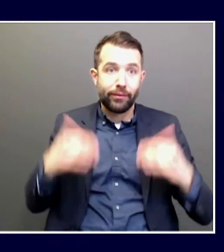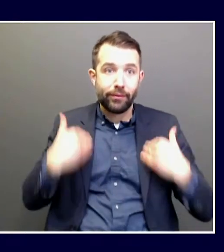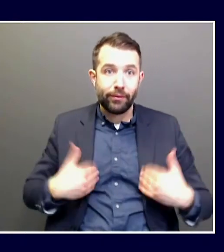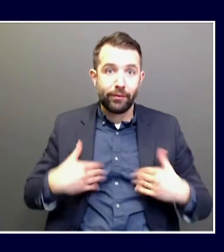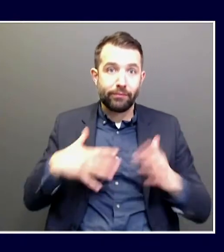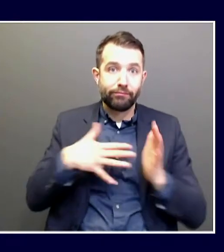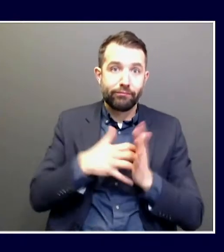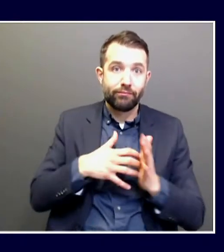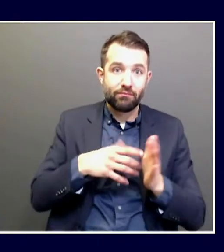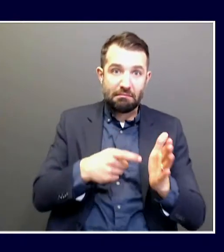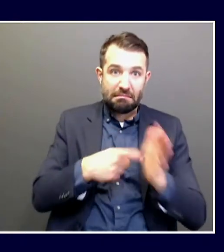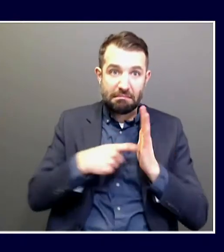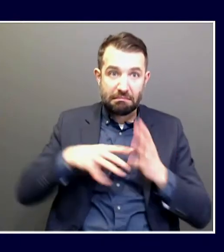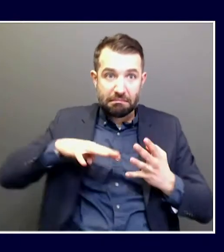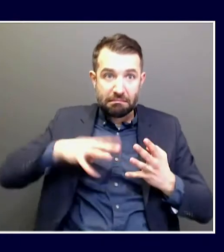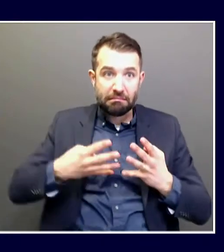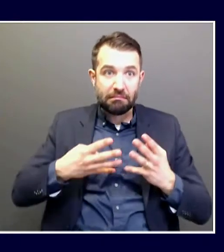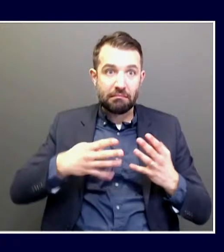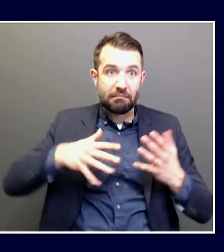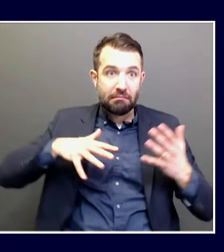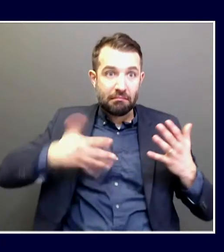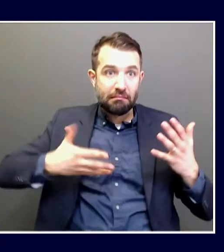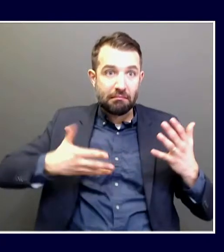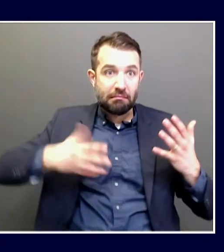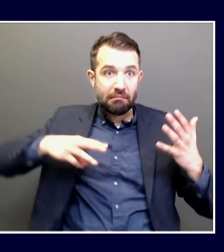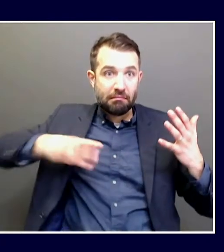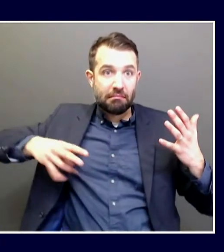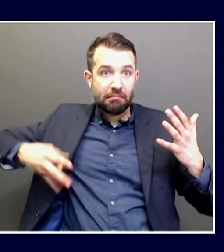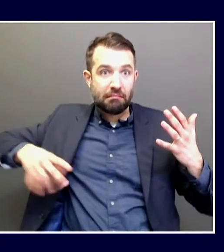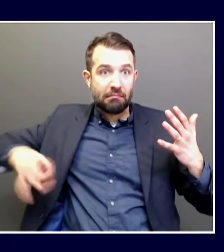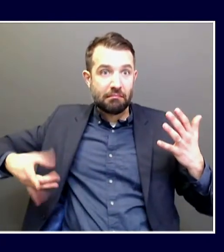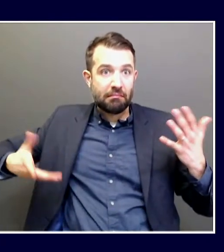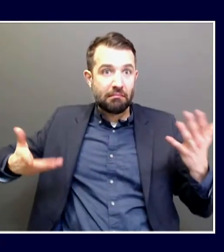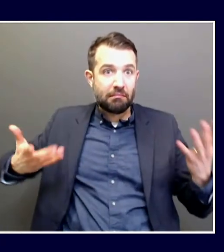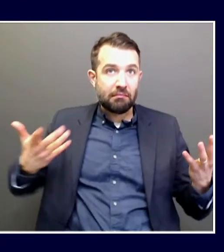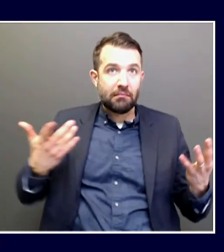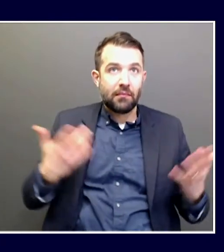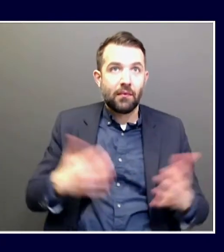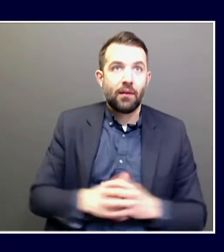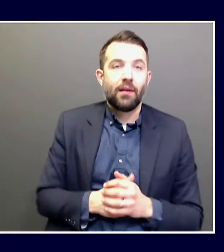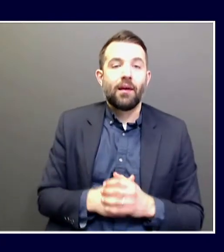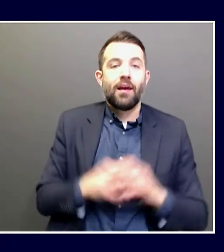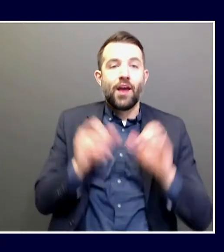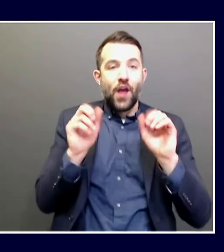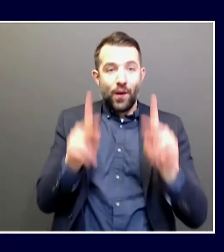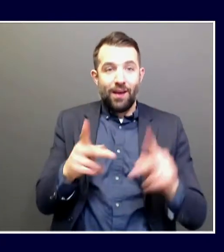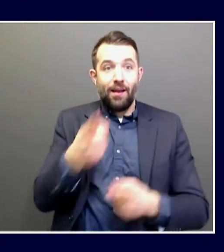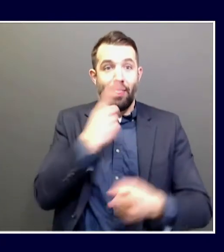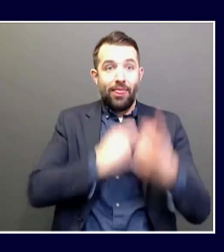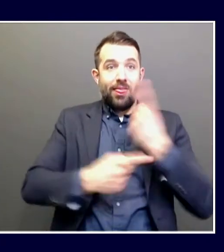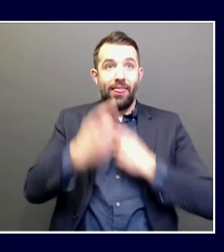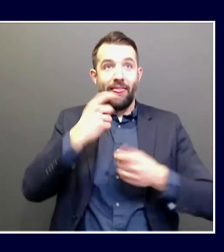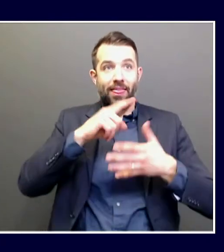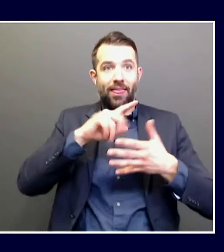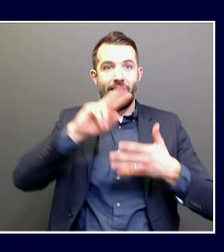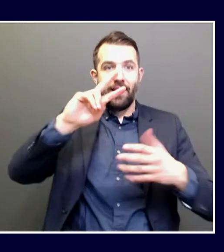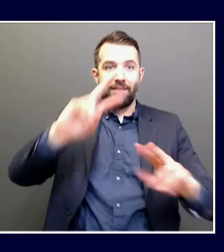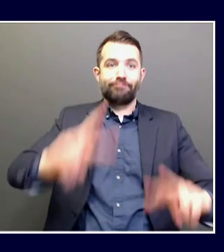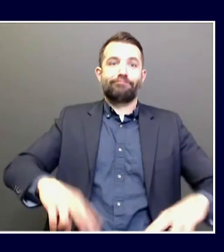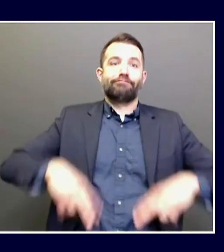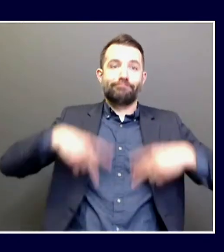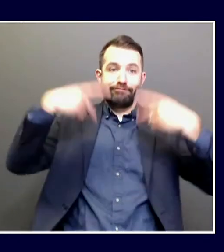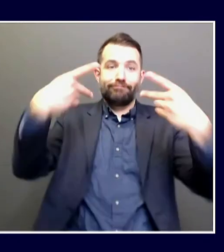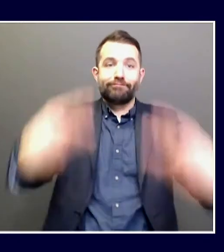line. Sure. Thanks, Brian. I'm going to take those in largely reverse order. First, by dispelling the myth or